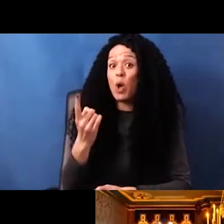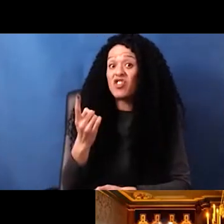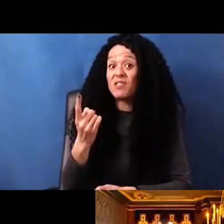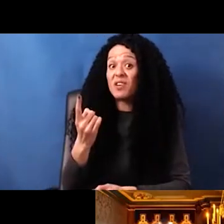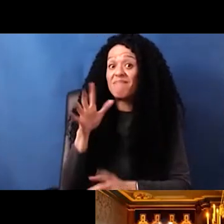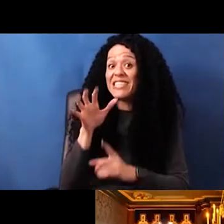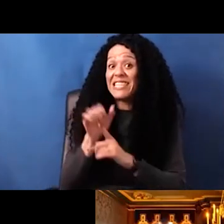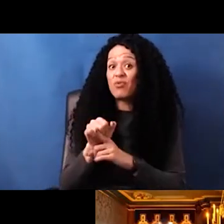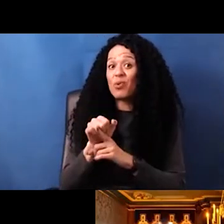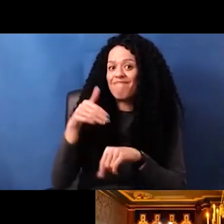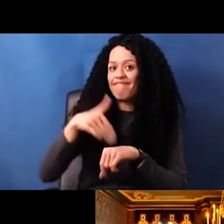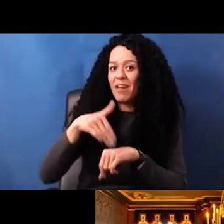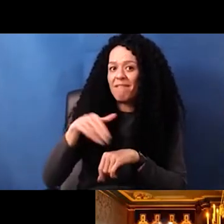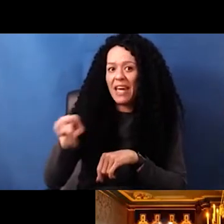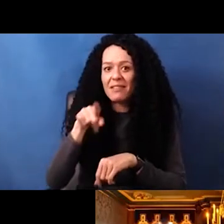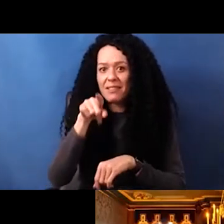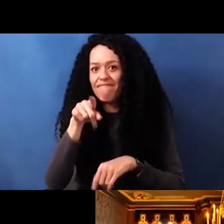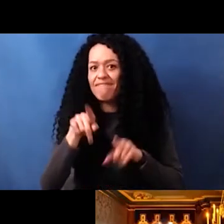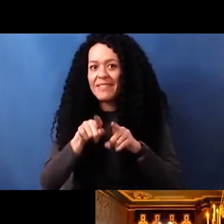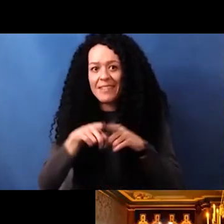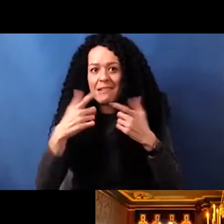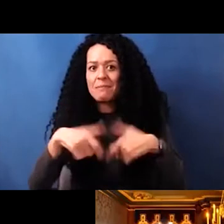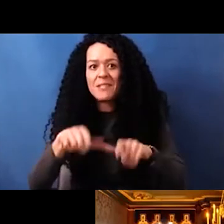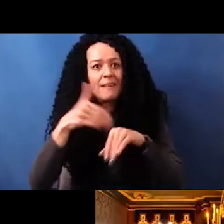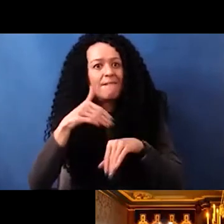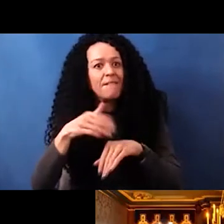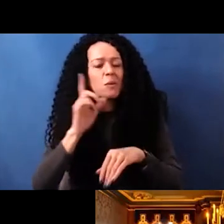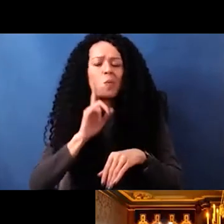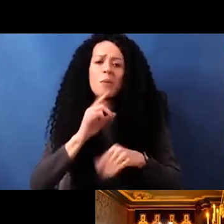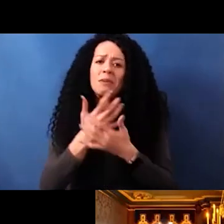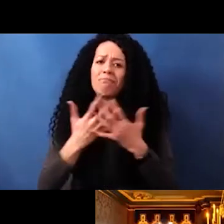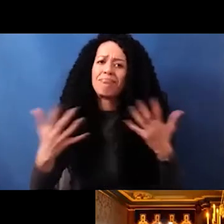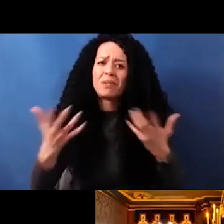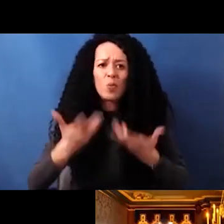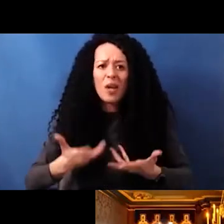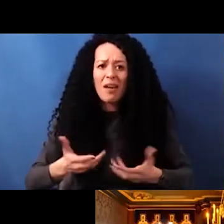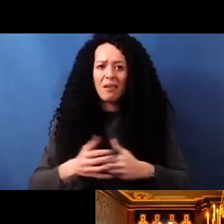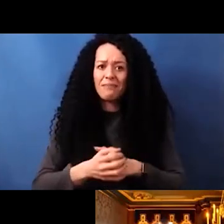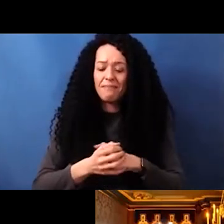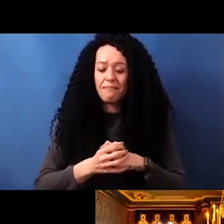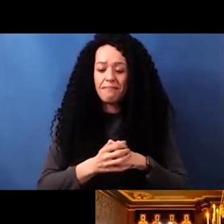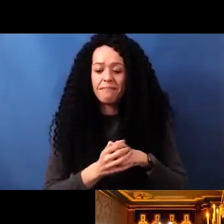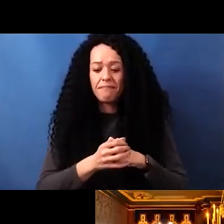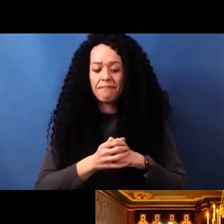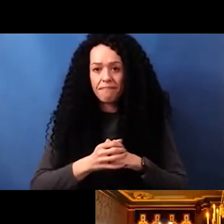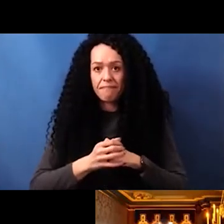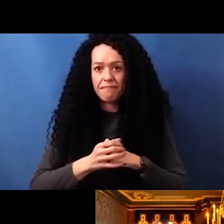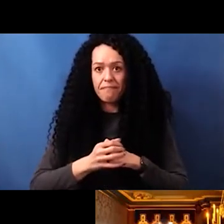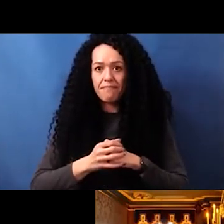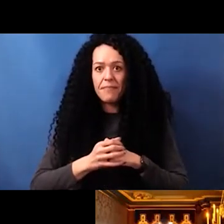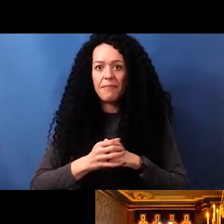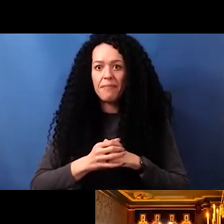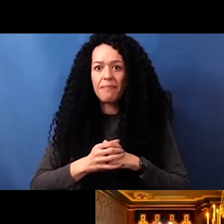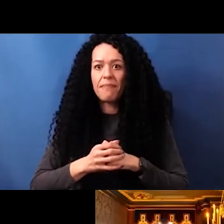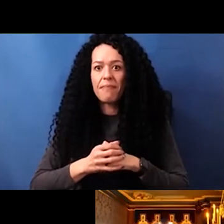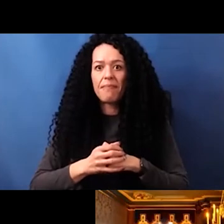affected her, just as it still does many women, even today. But it was not a